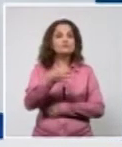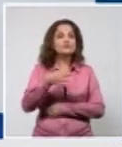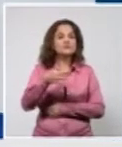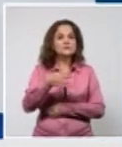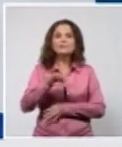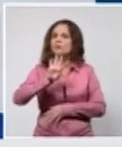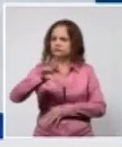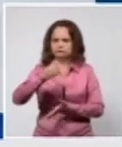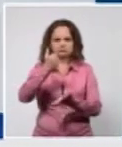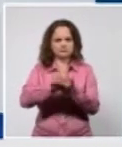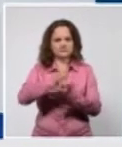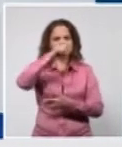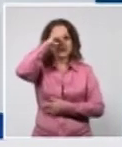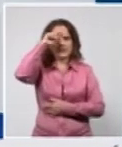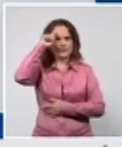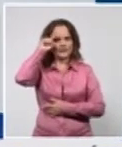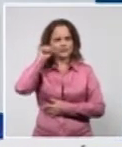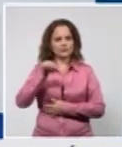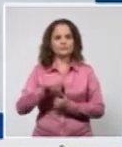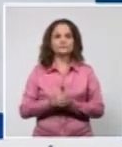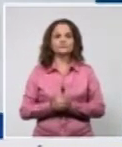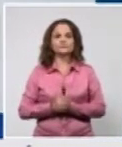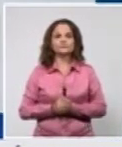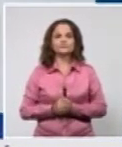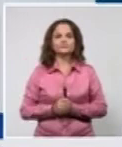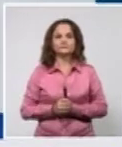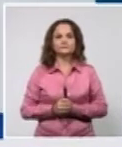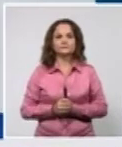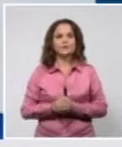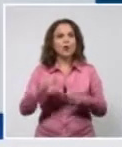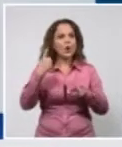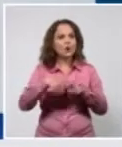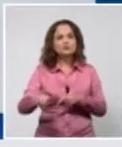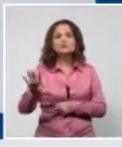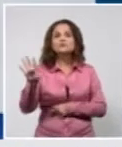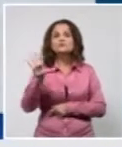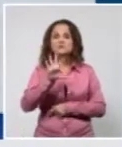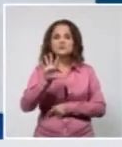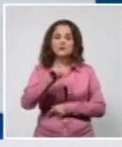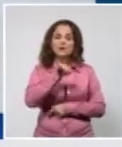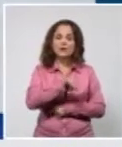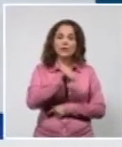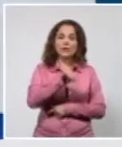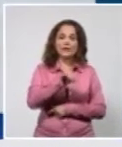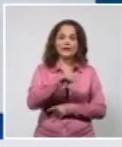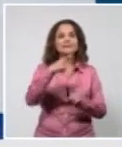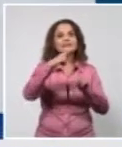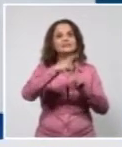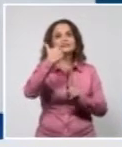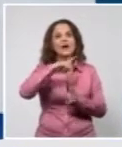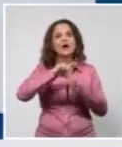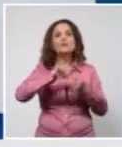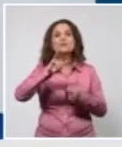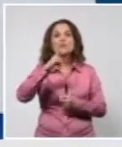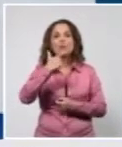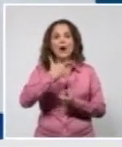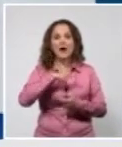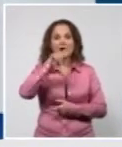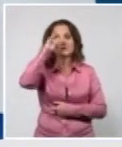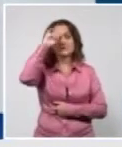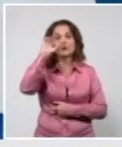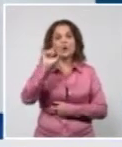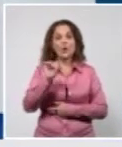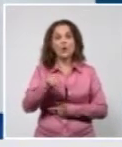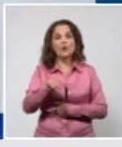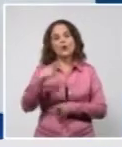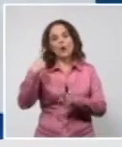from Yaguajay. The 7 cases from Ciego de Ávila belong 3 each to Ciego de Ávila and